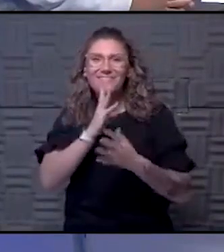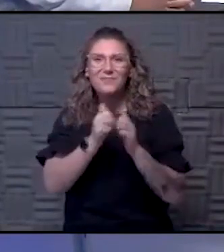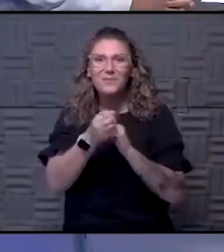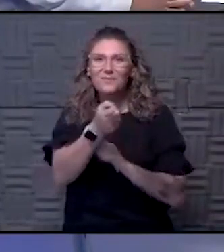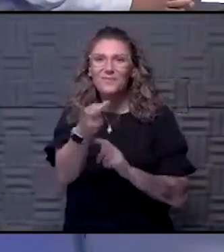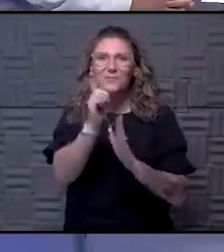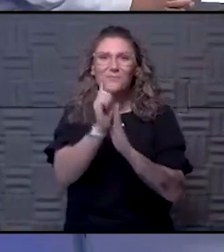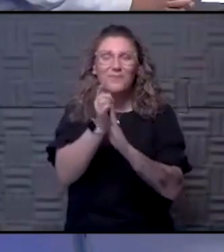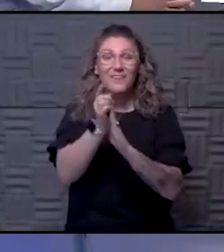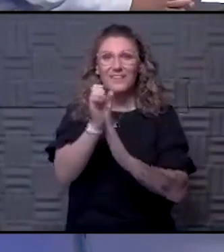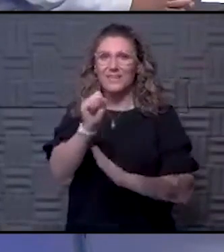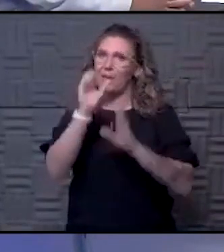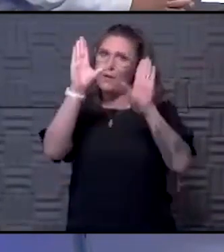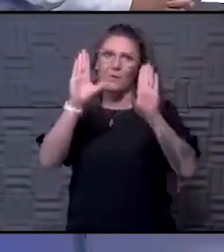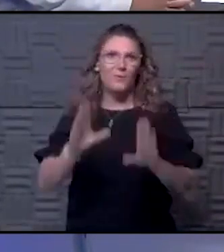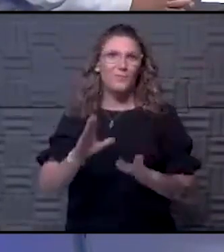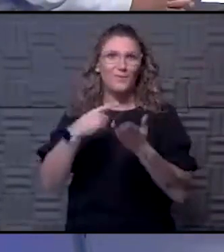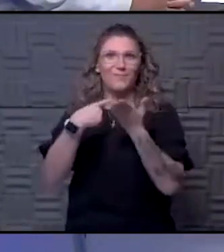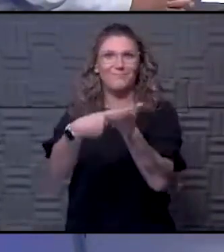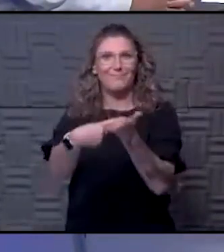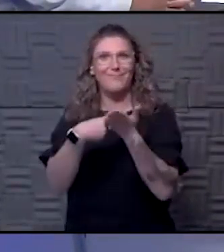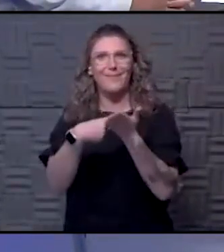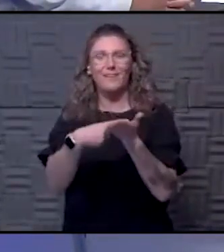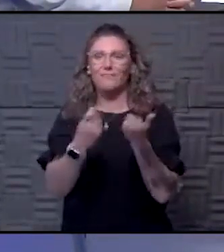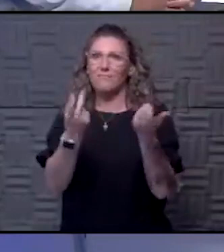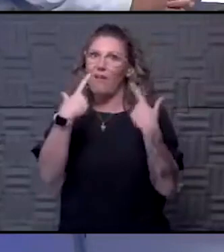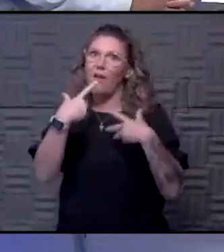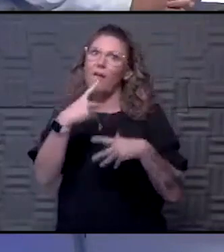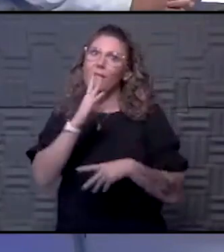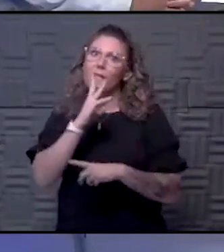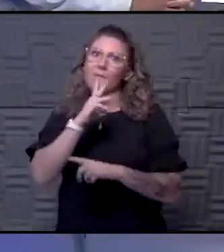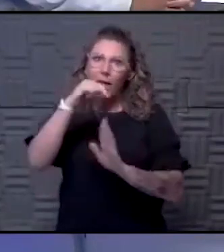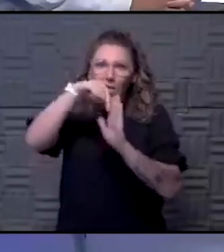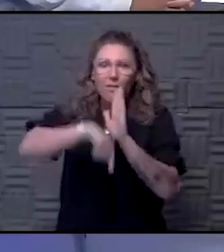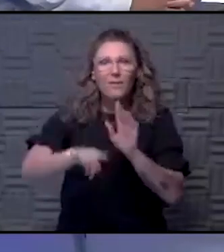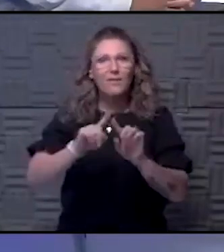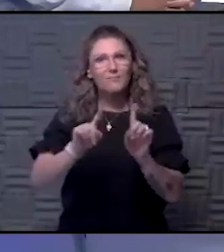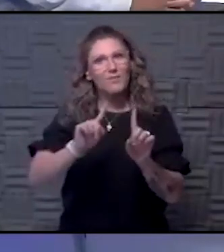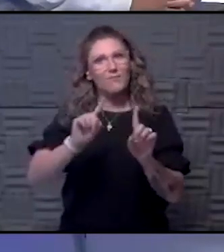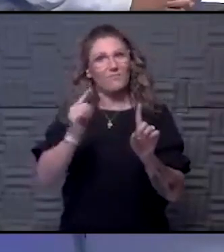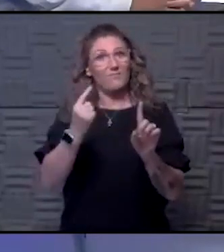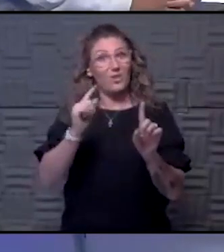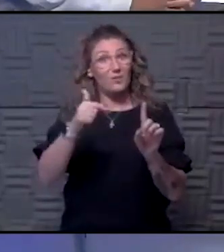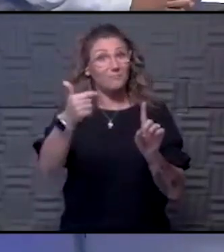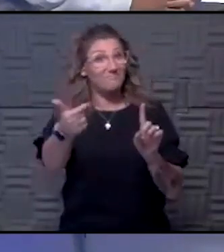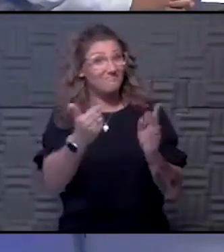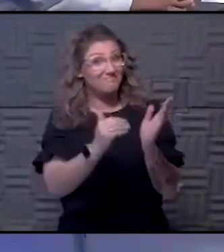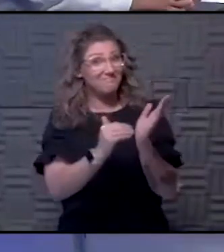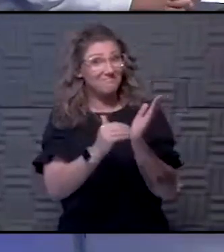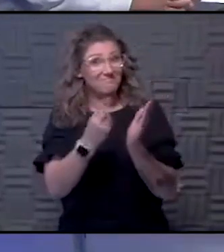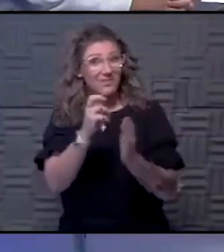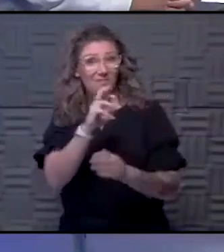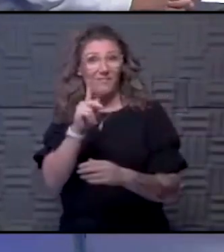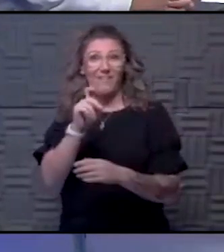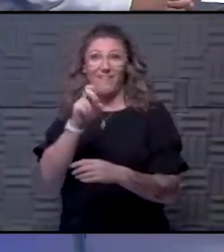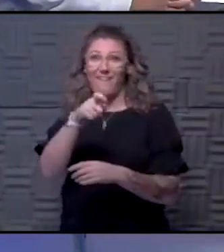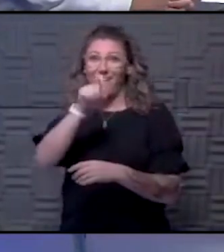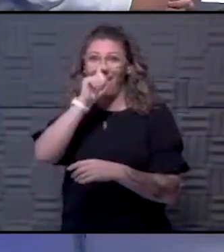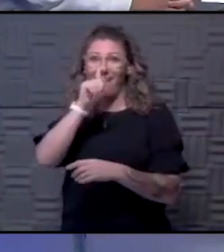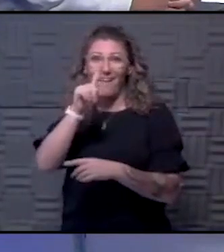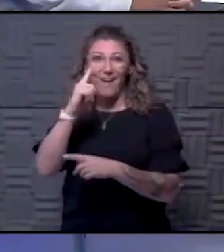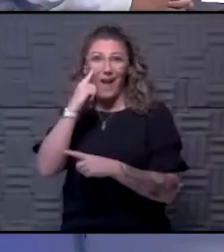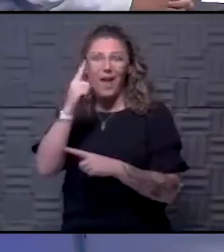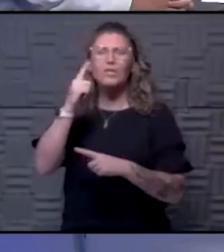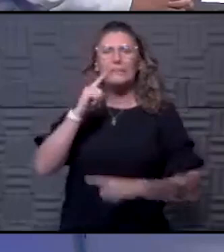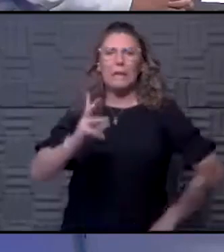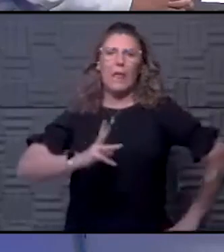Yeah, that'll be a great discussion. We have lots to talk about today, I think. But first, Hawkeye, how are you doing? She really classes up the show, so